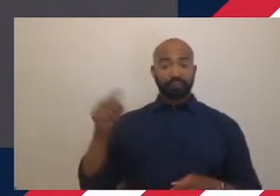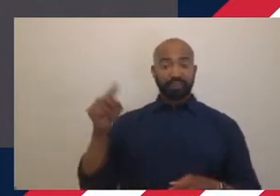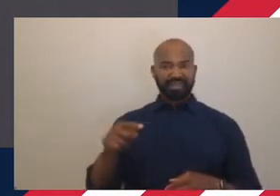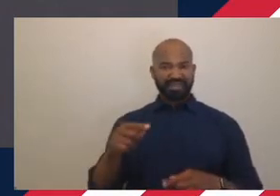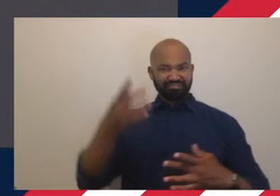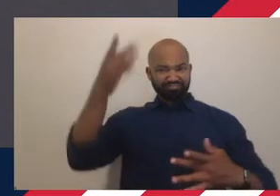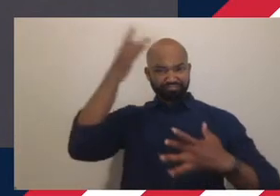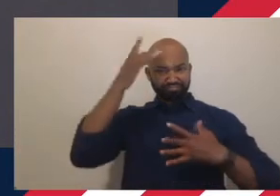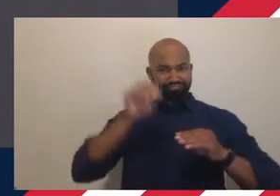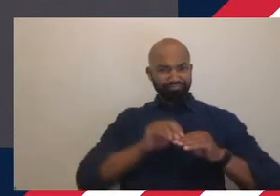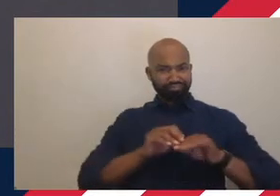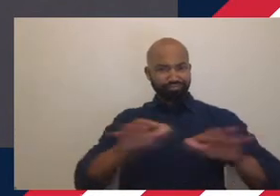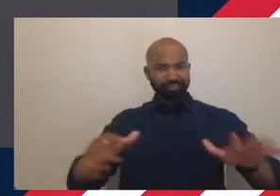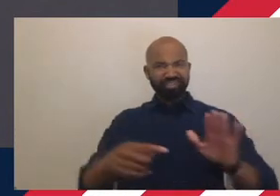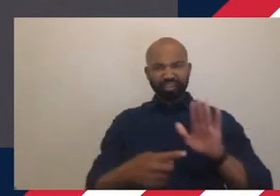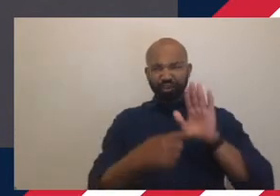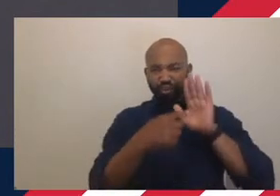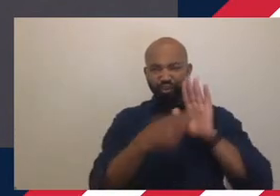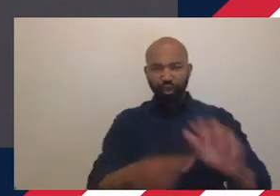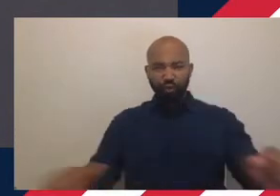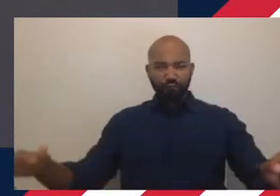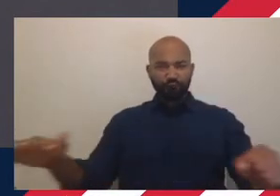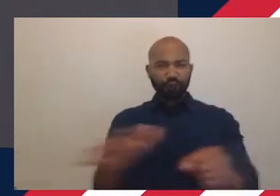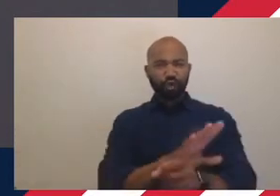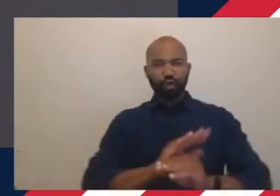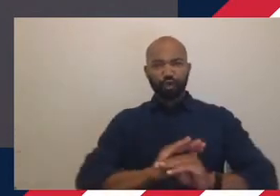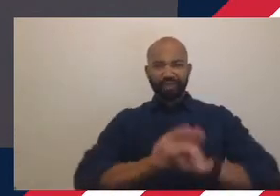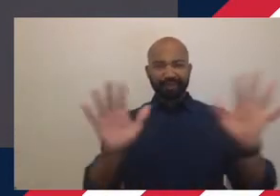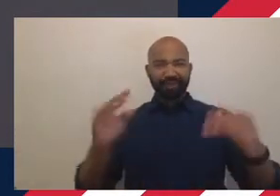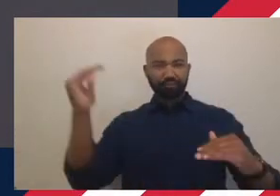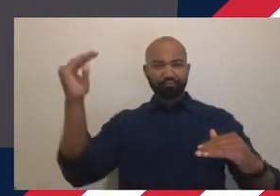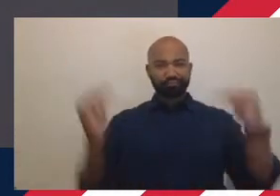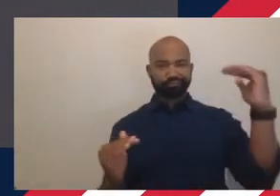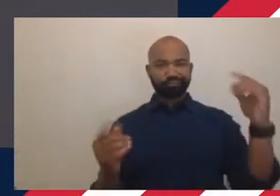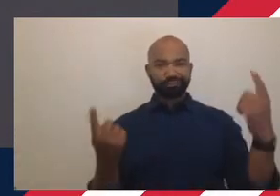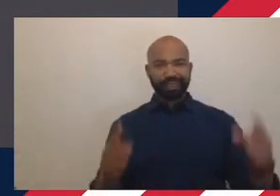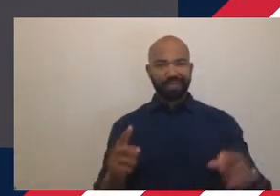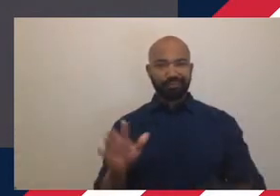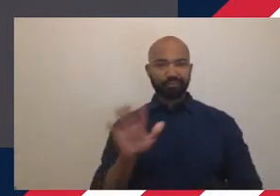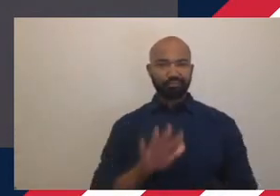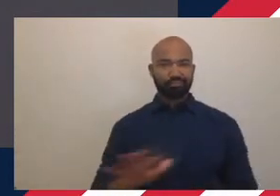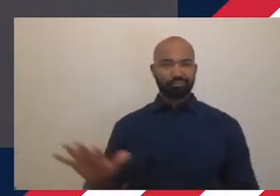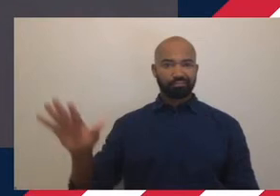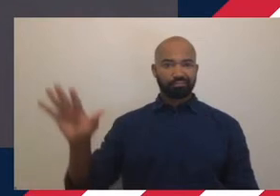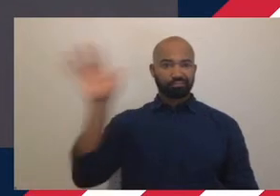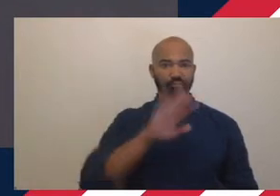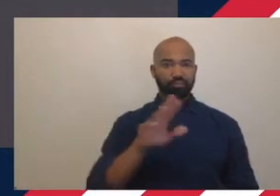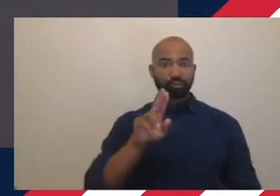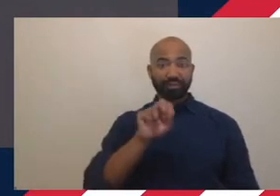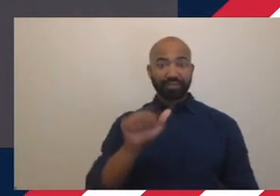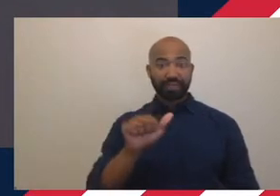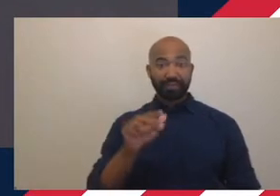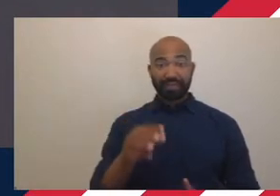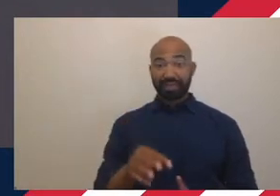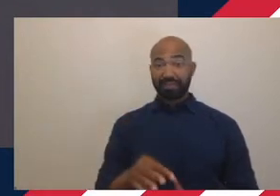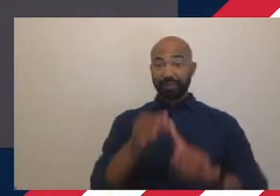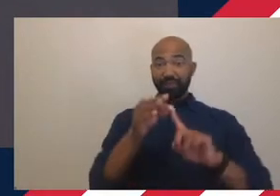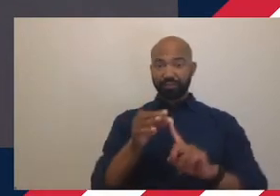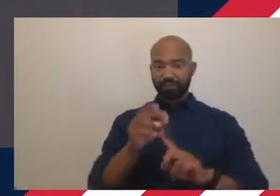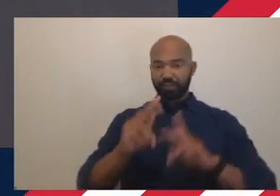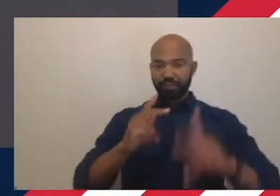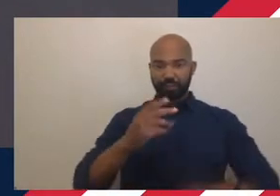disparities countrywide in many areas, but absolutely with frontline workers like those